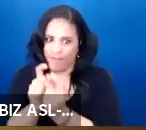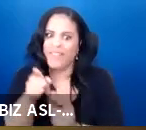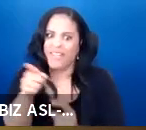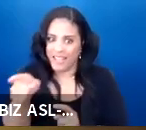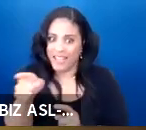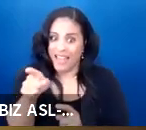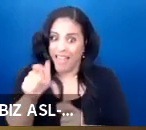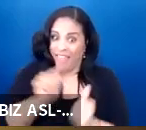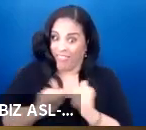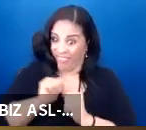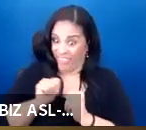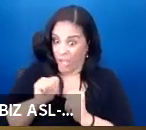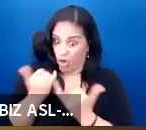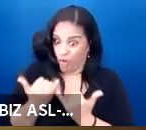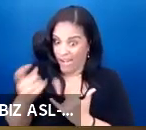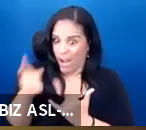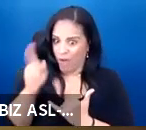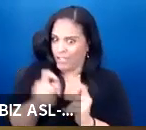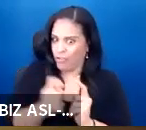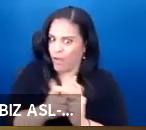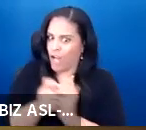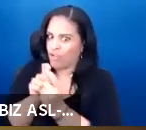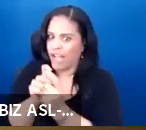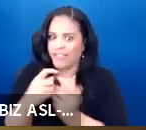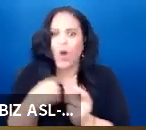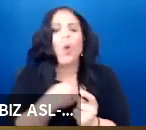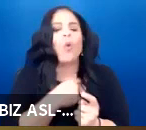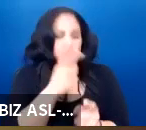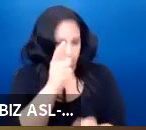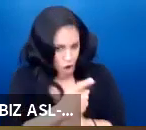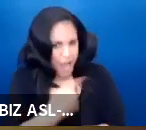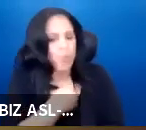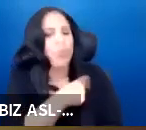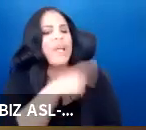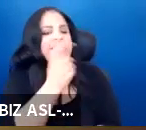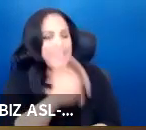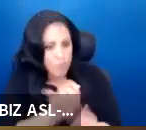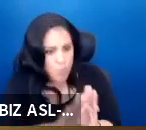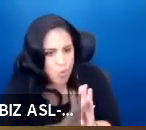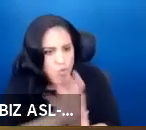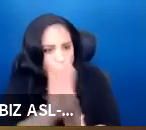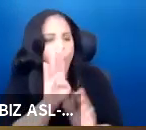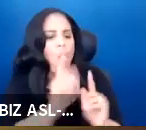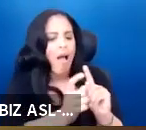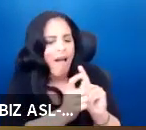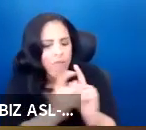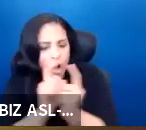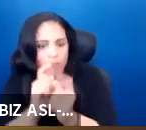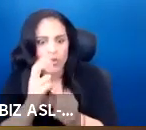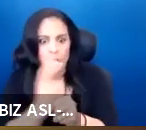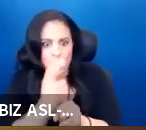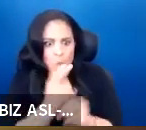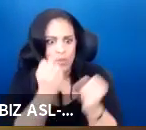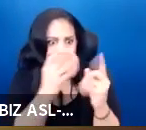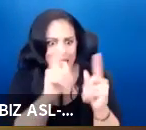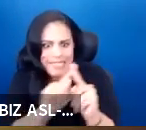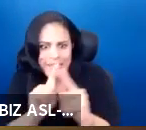make. But like, it's like we need to grow. We need to evolve to use all the tools at our